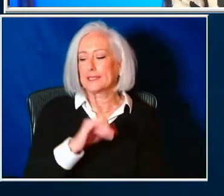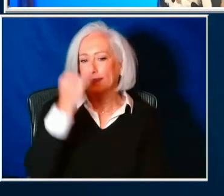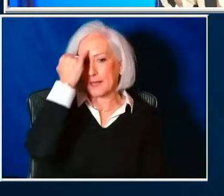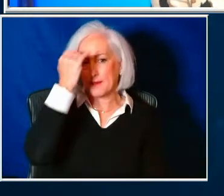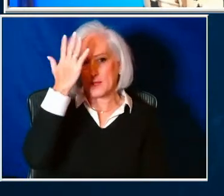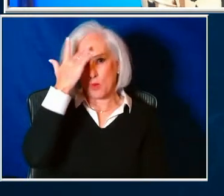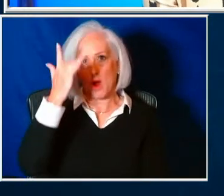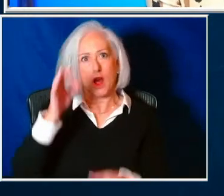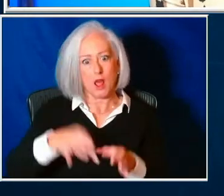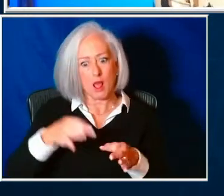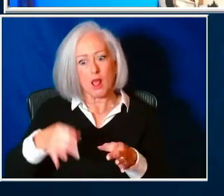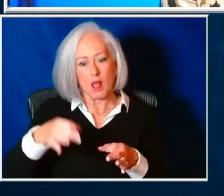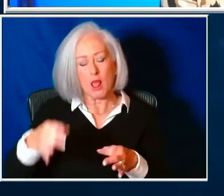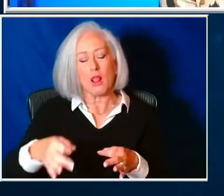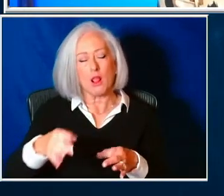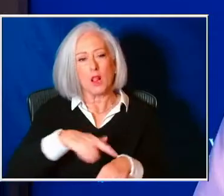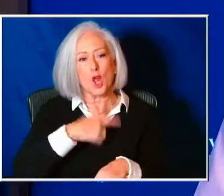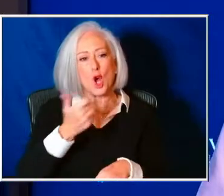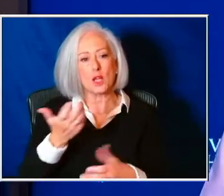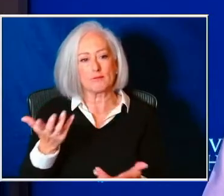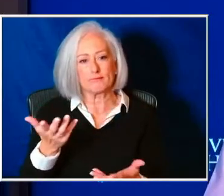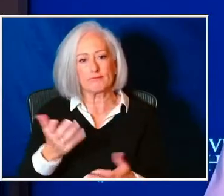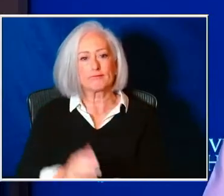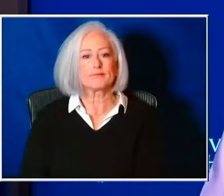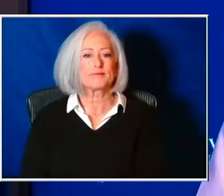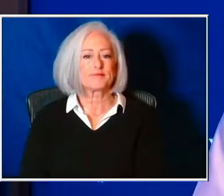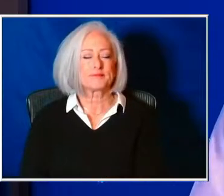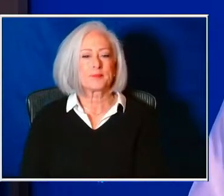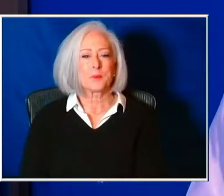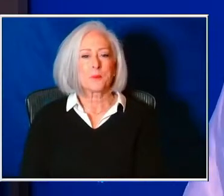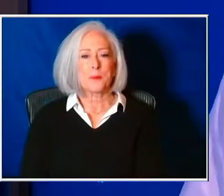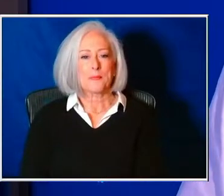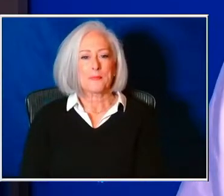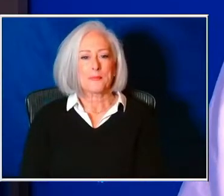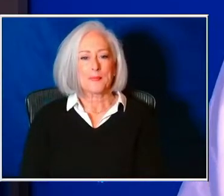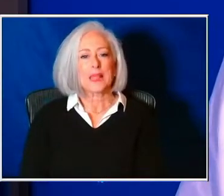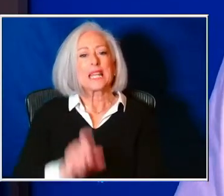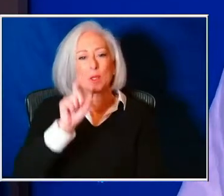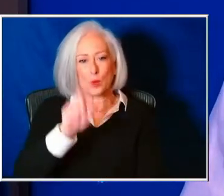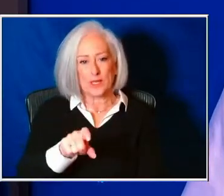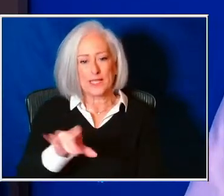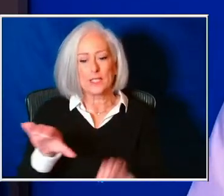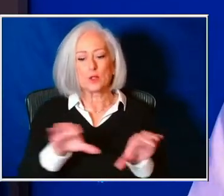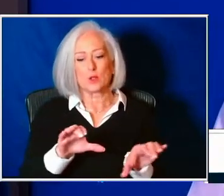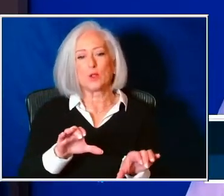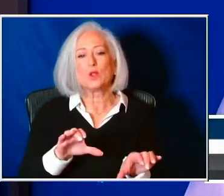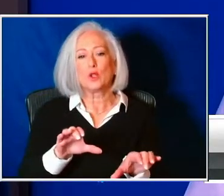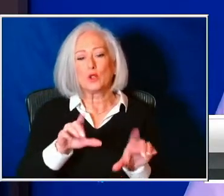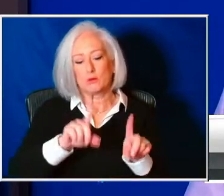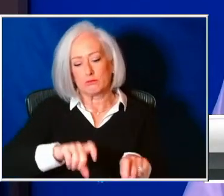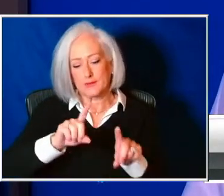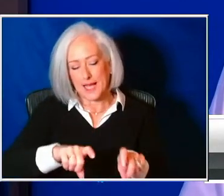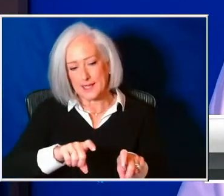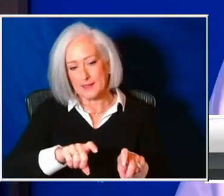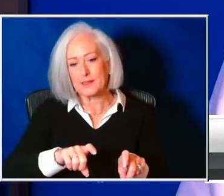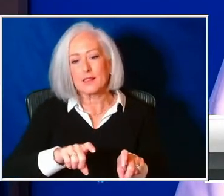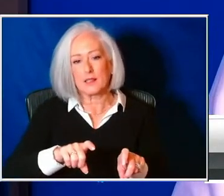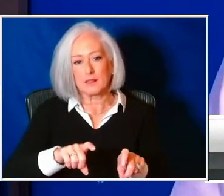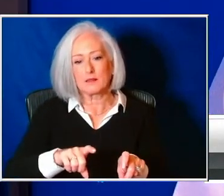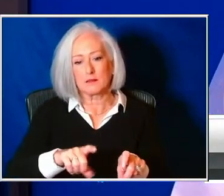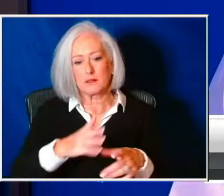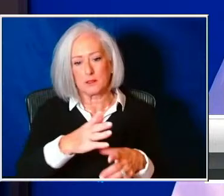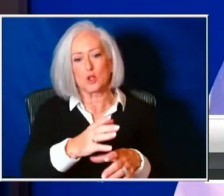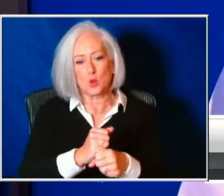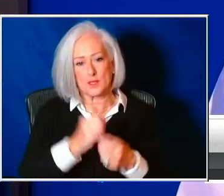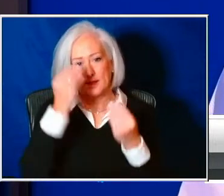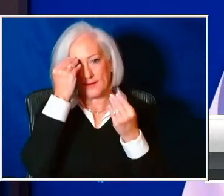so long? Again, I think you need to get the data. We knew that with the children there were